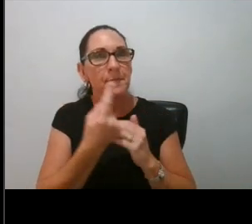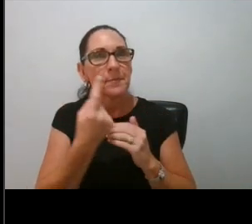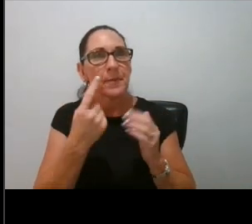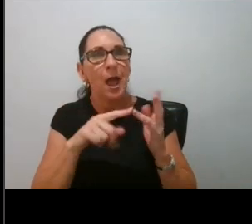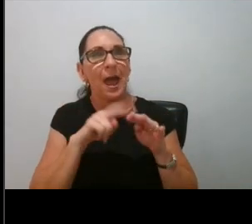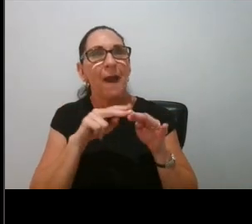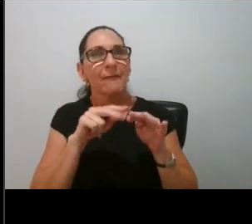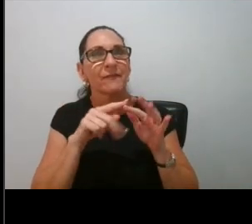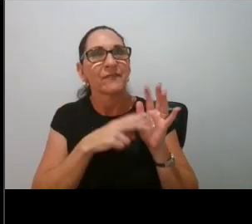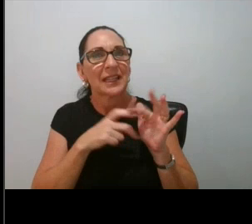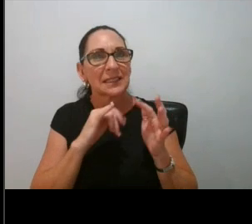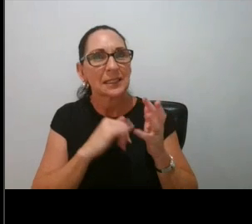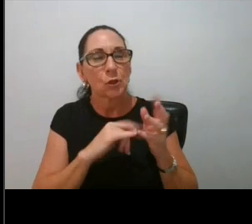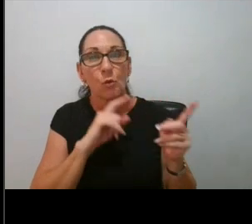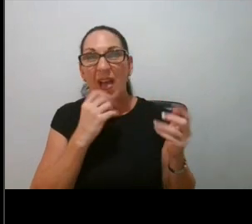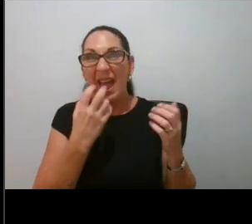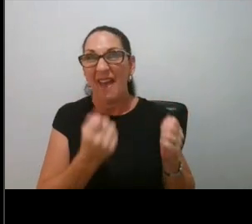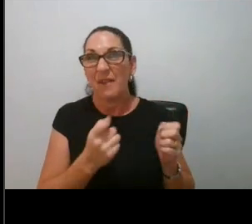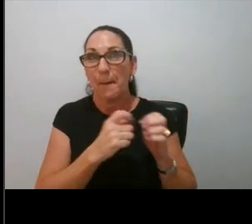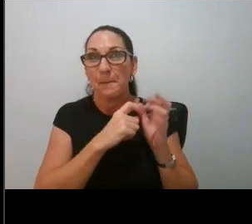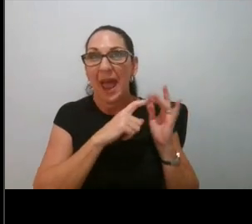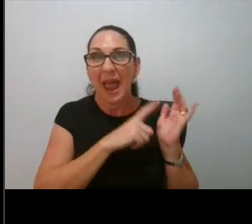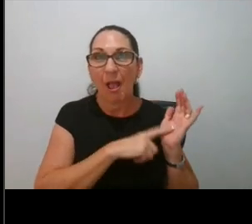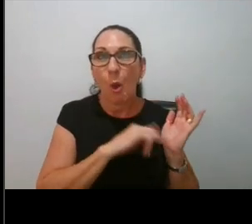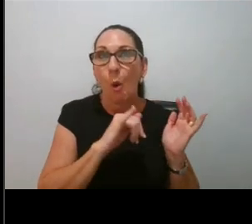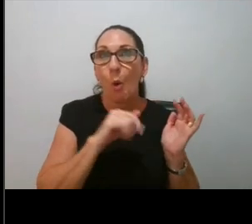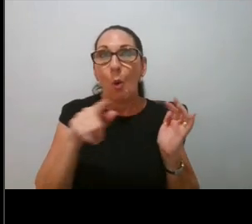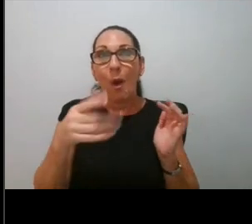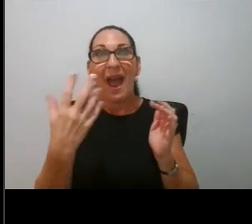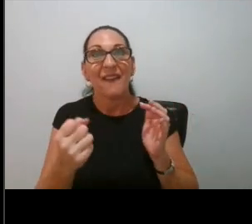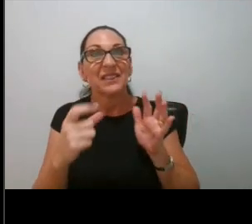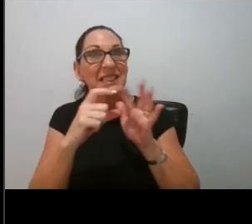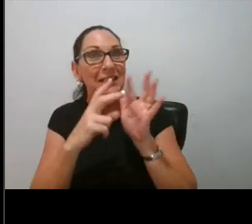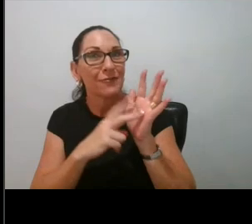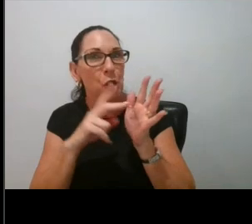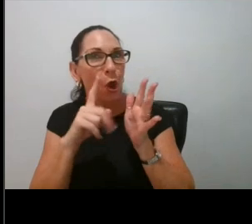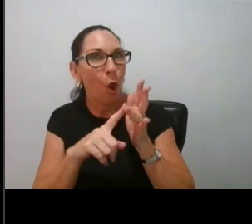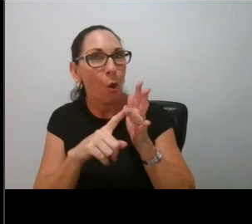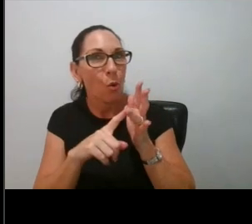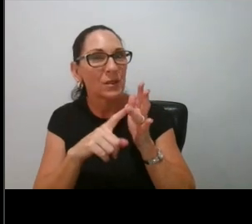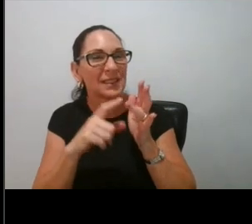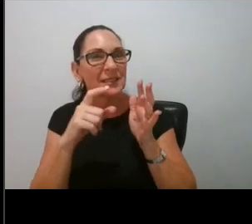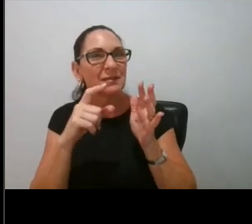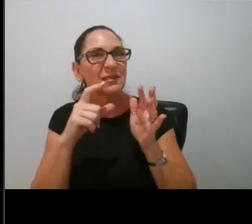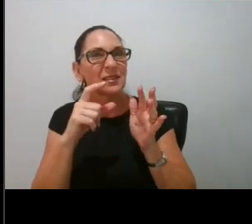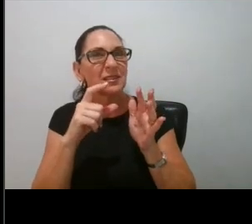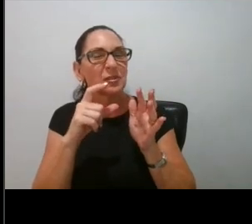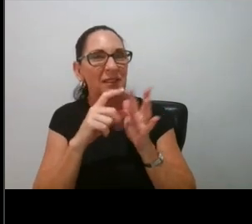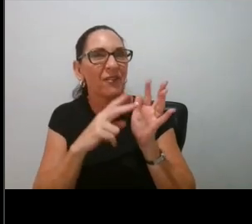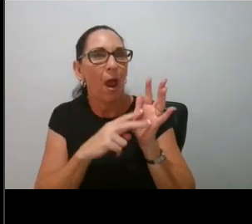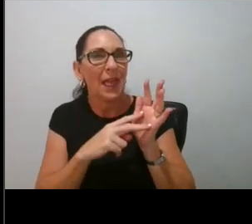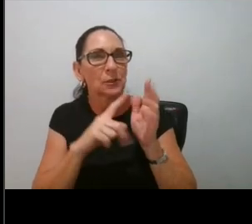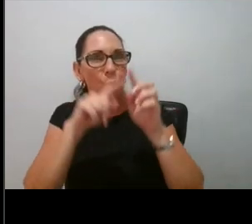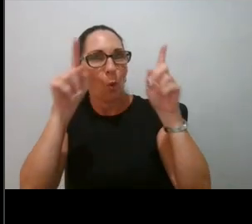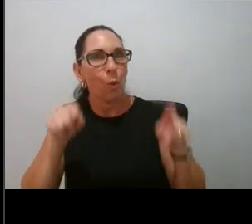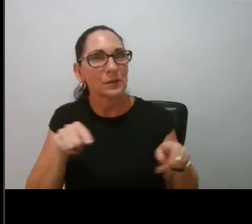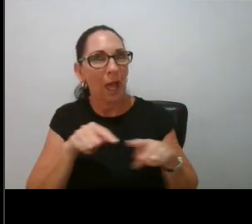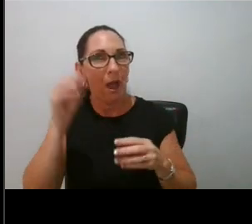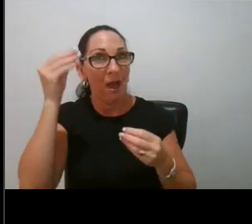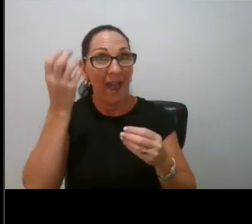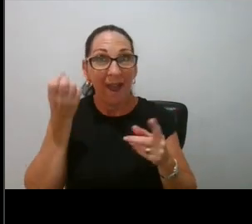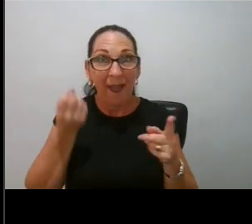or some sort of an order, like a domestic violence order. In those cases where there is such a thing,